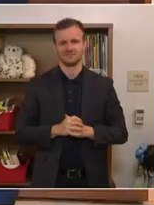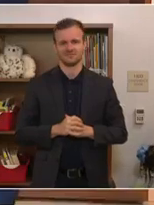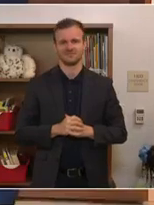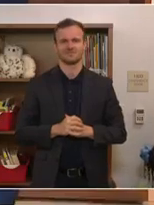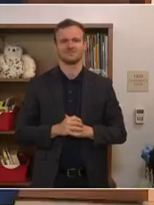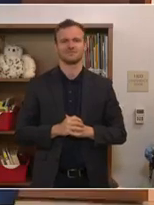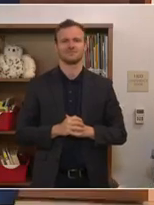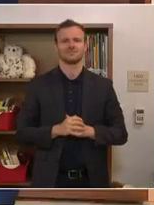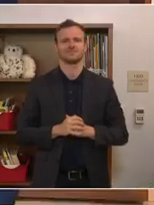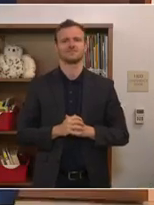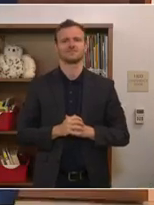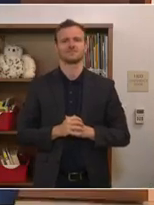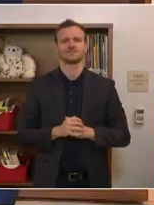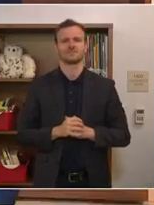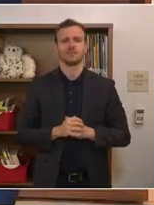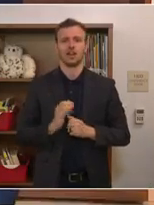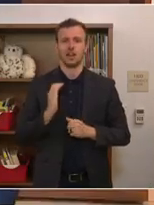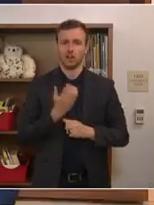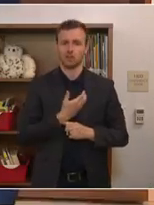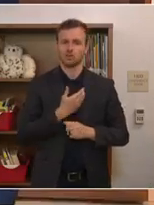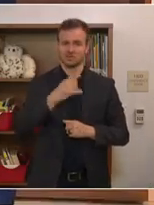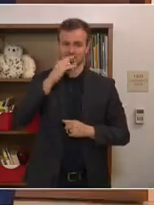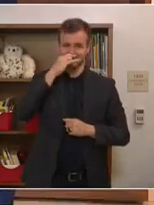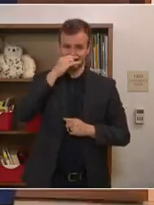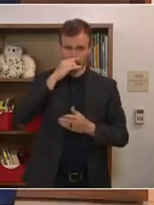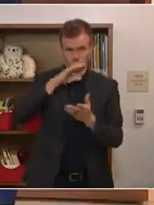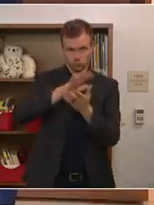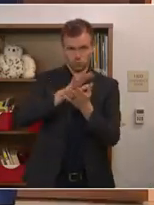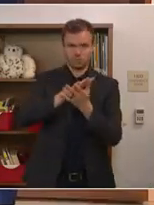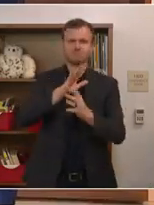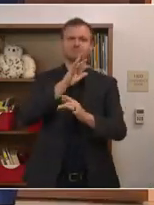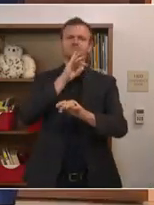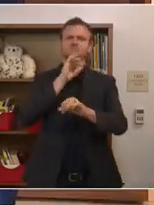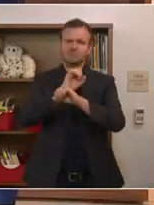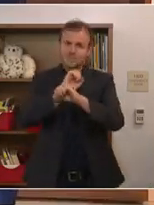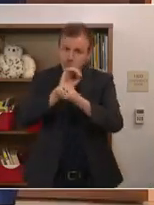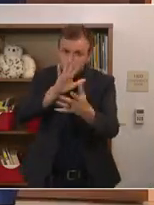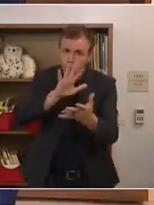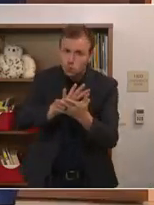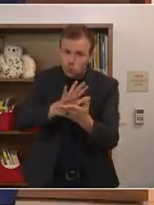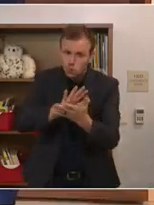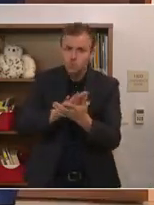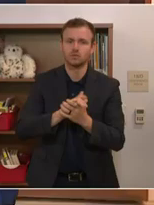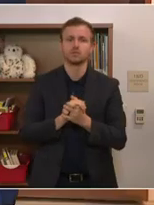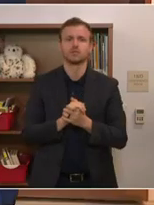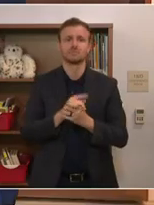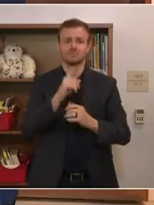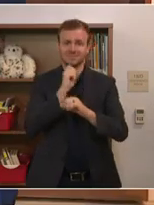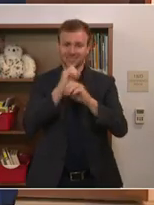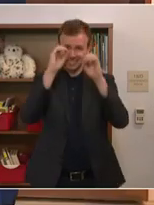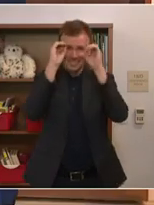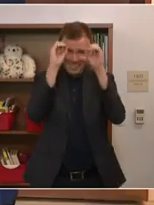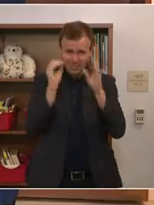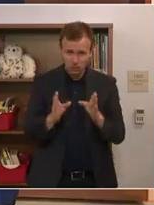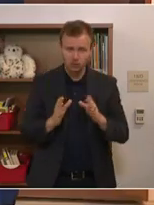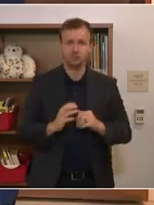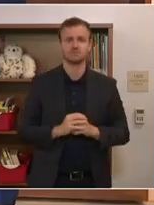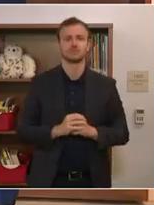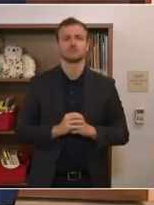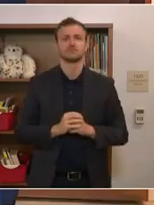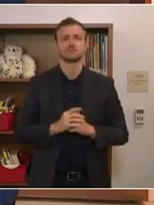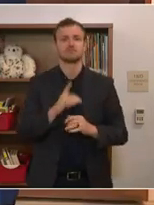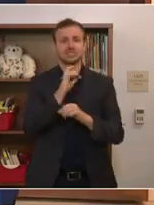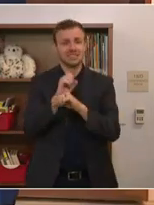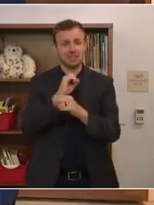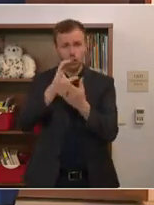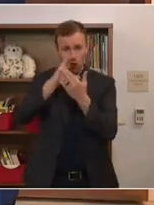our kids in school, in real school buildings, with real teachers working on a